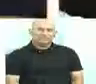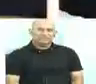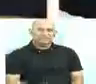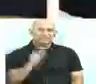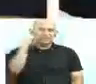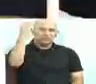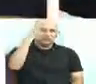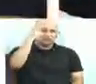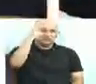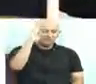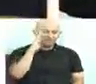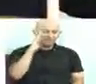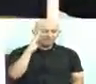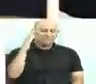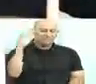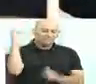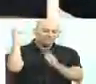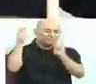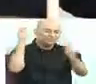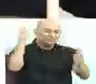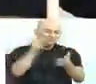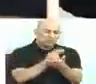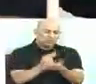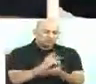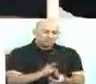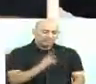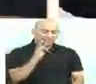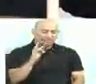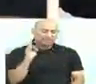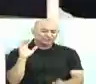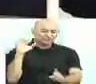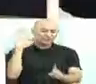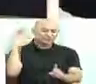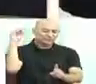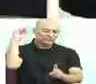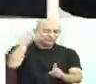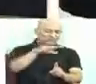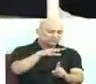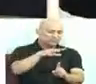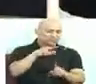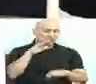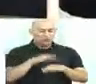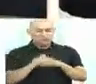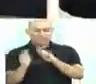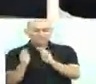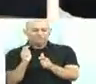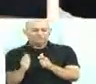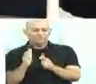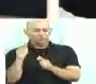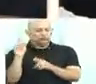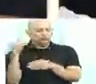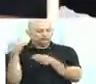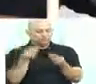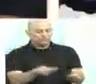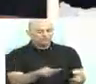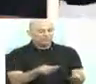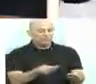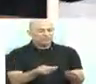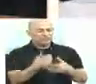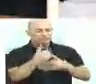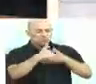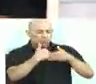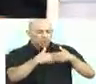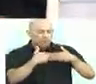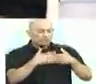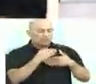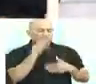Gracious God, pour out your Holy Spirit upon us, and upon these gifts you provide of bread